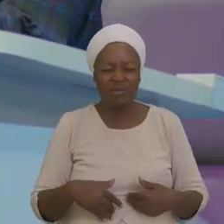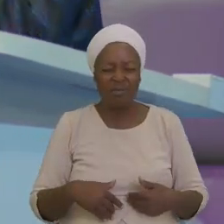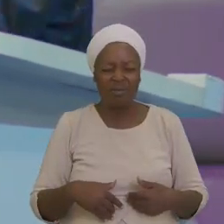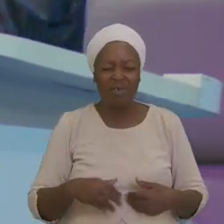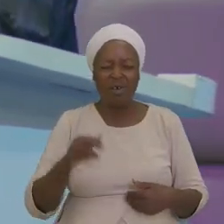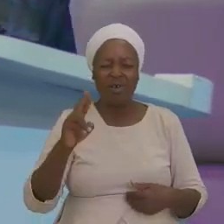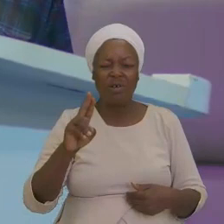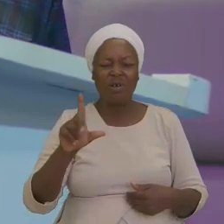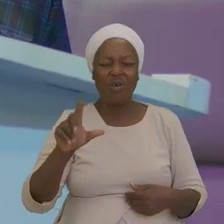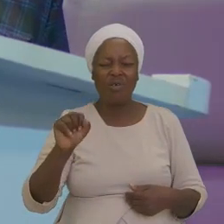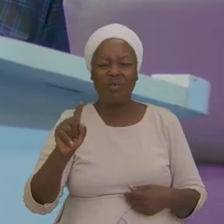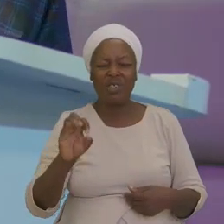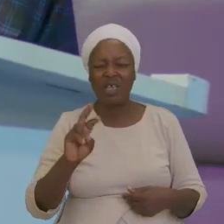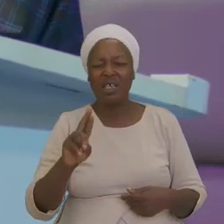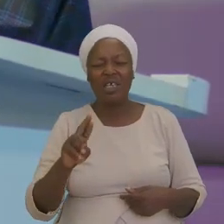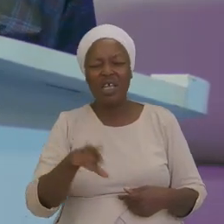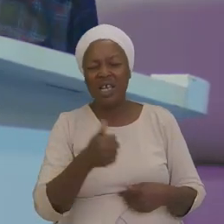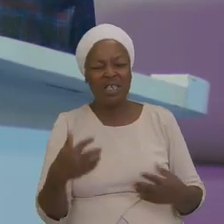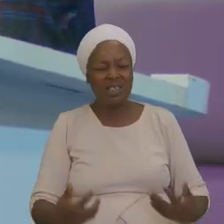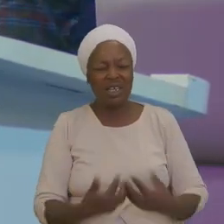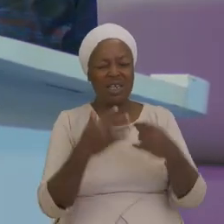Ulcer, any challenge in the body?